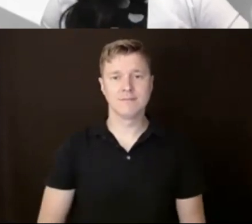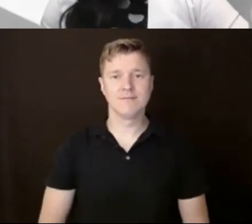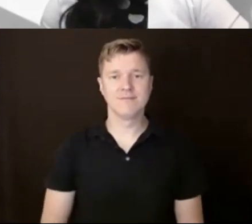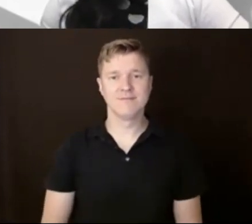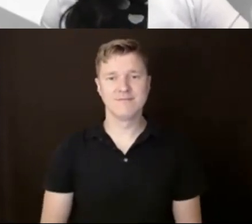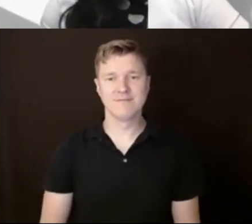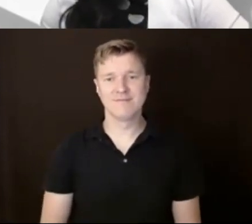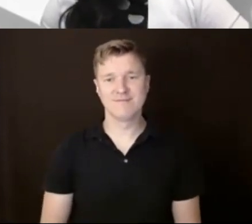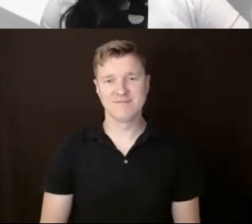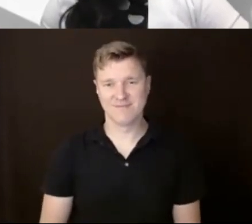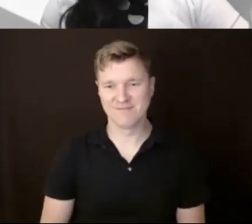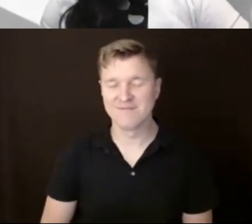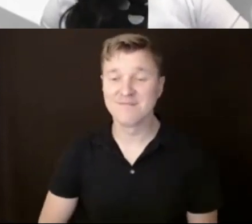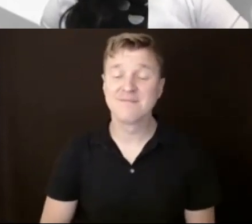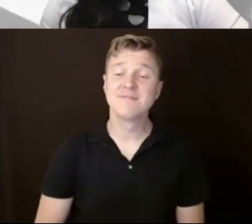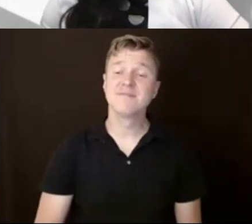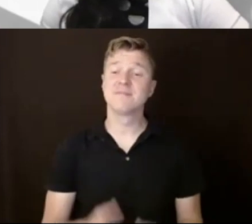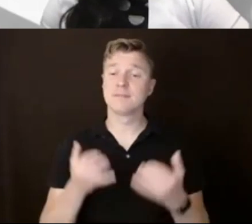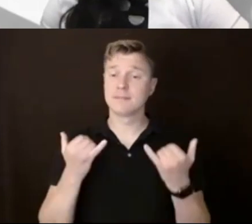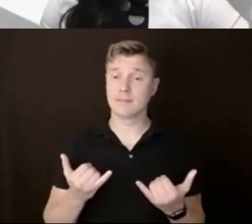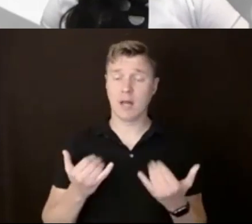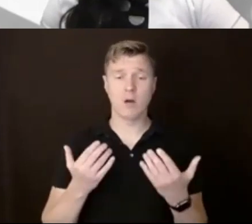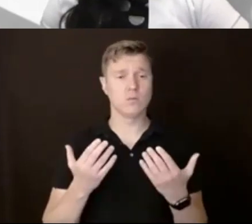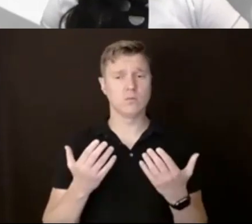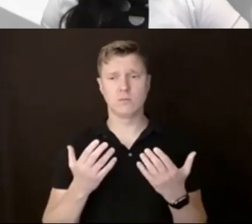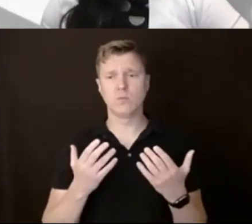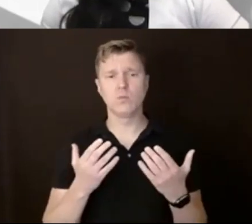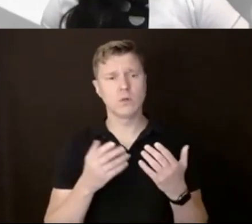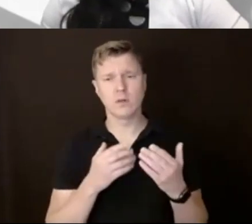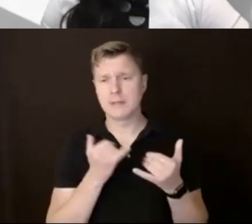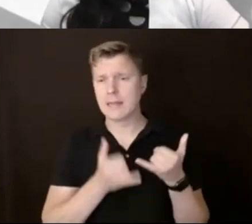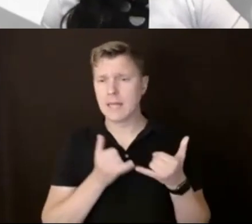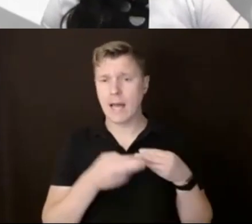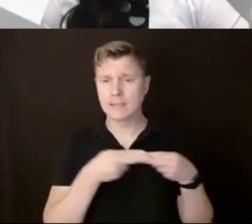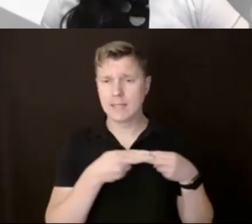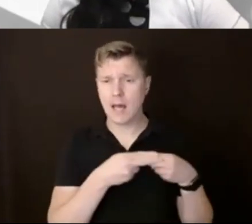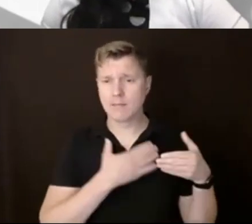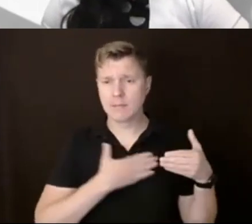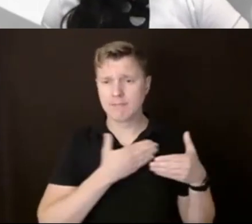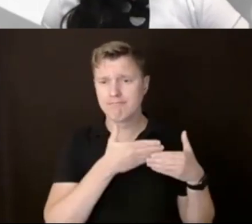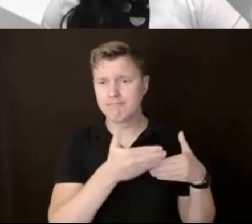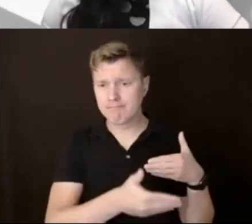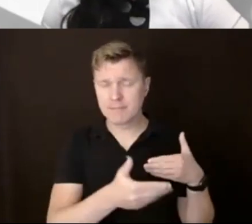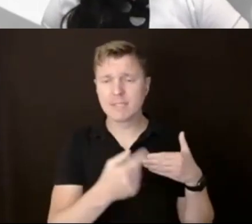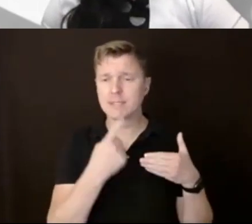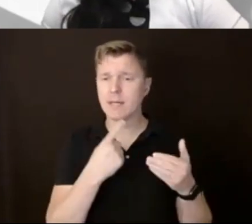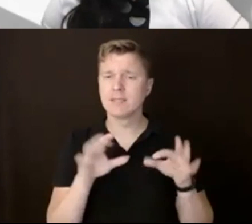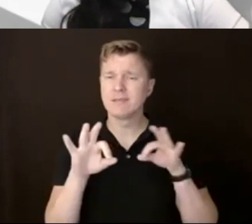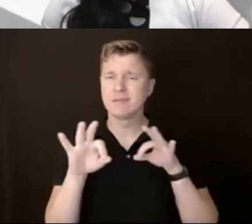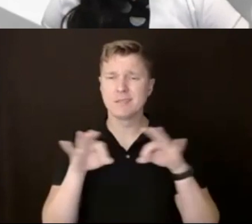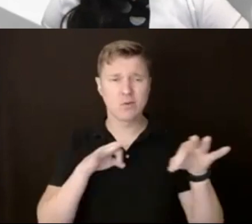And then let's just go to if we can just go to the last slide, which says describe